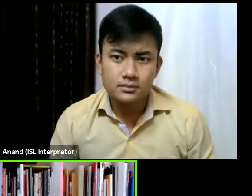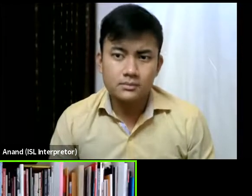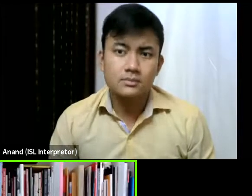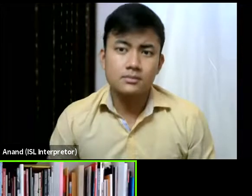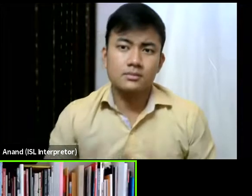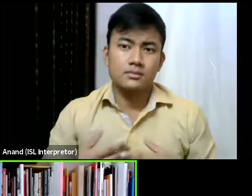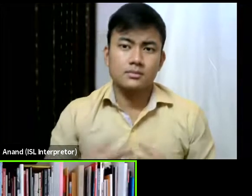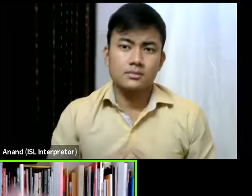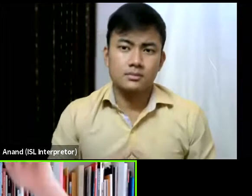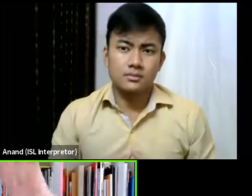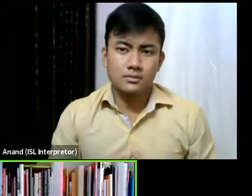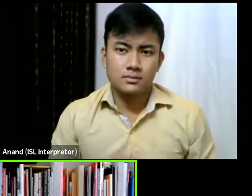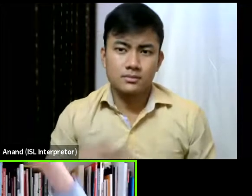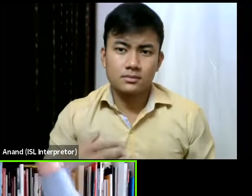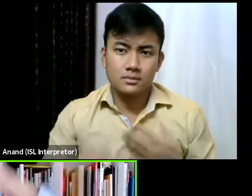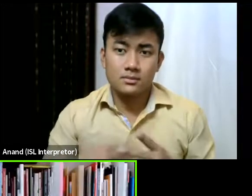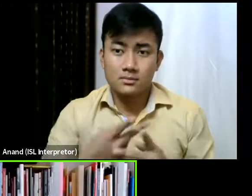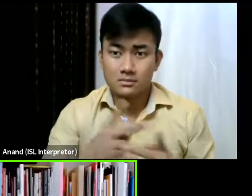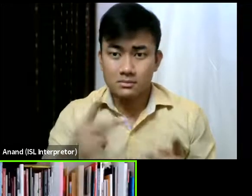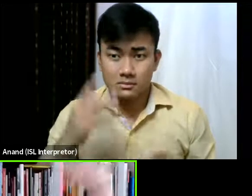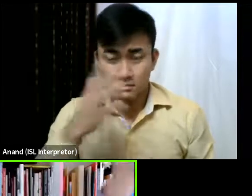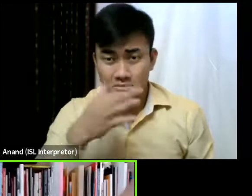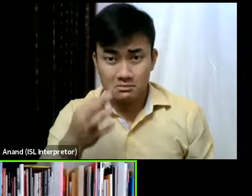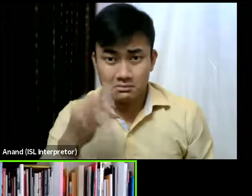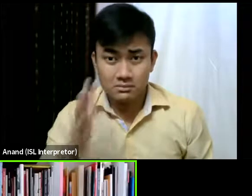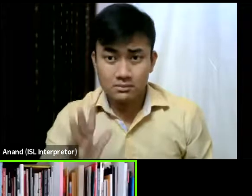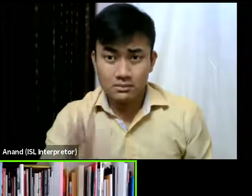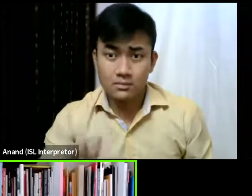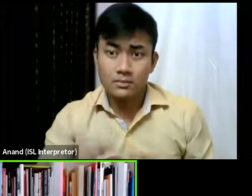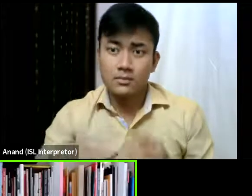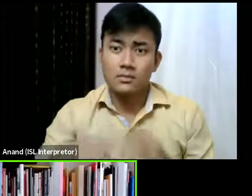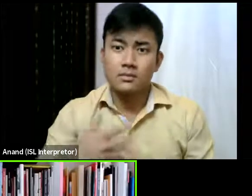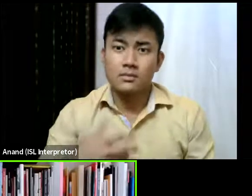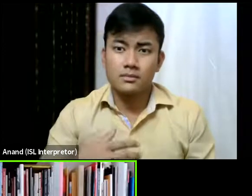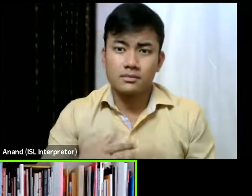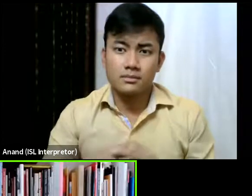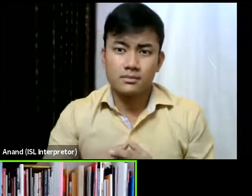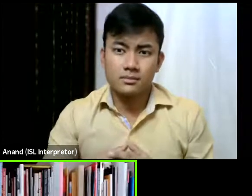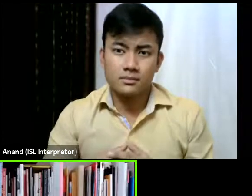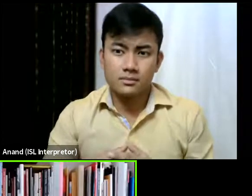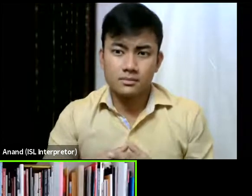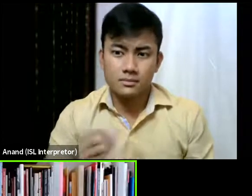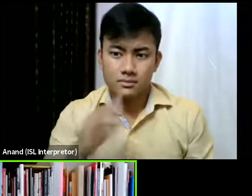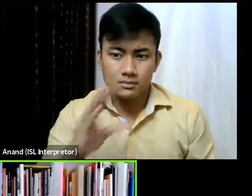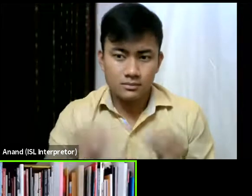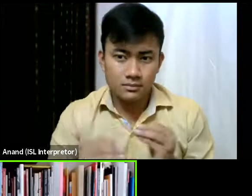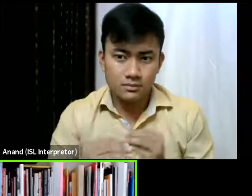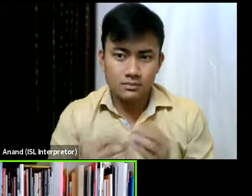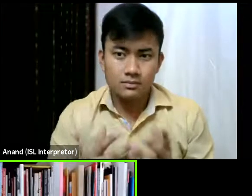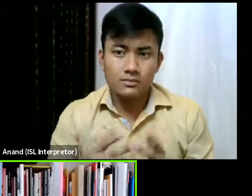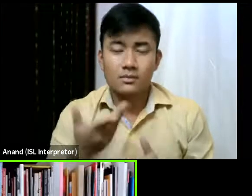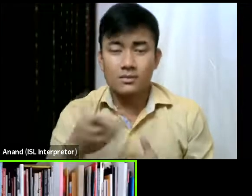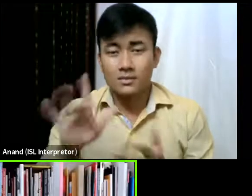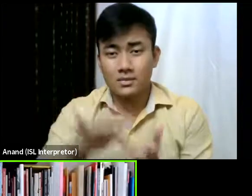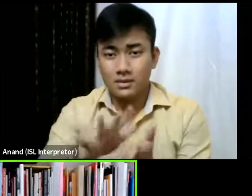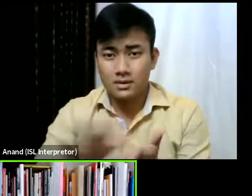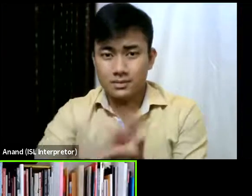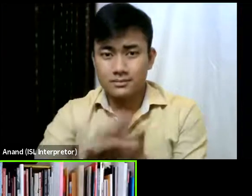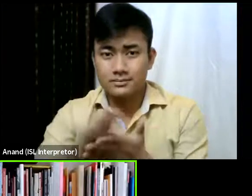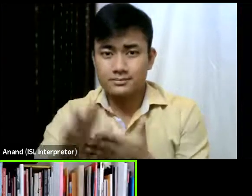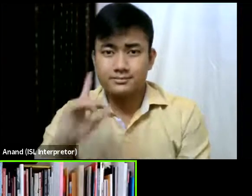Clark did this incredible famous cut in the pier, which is, I could literally see from the Highland, except that now it's